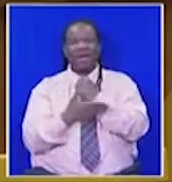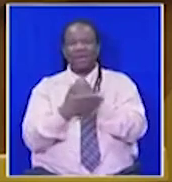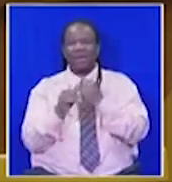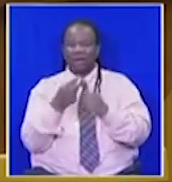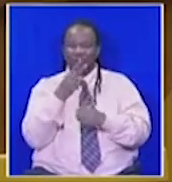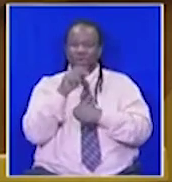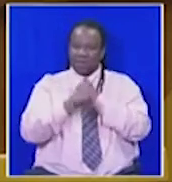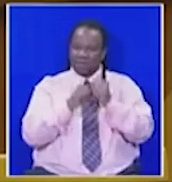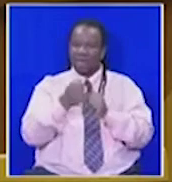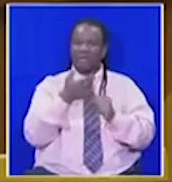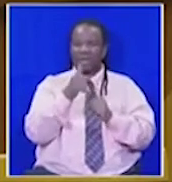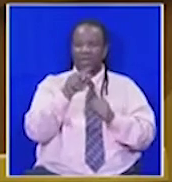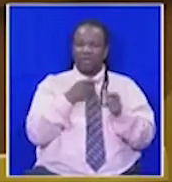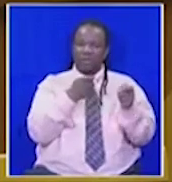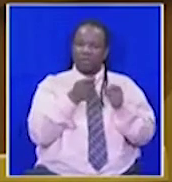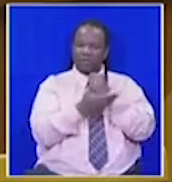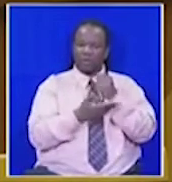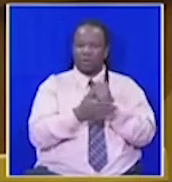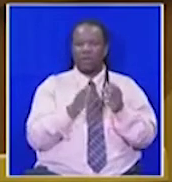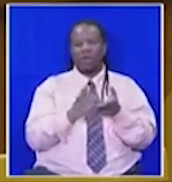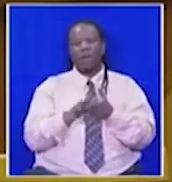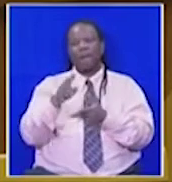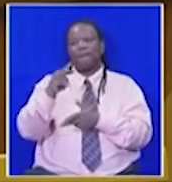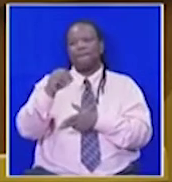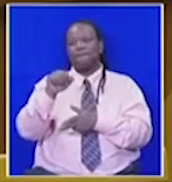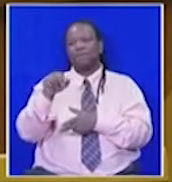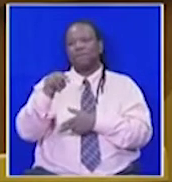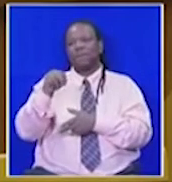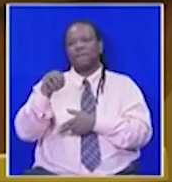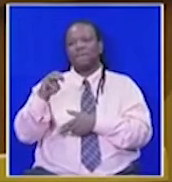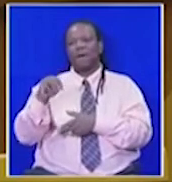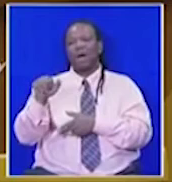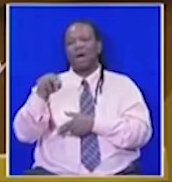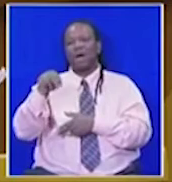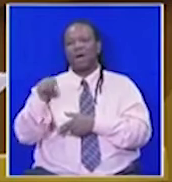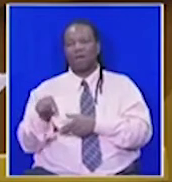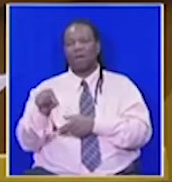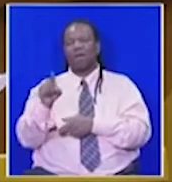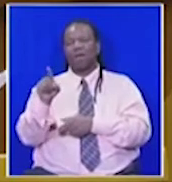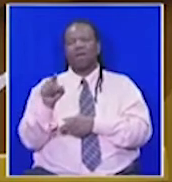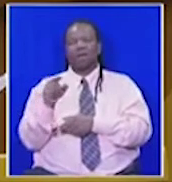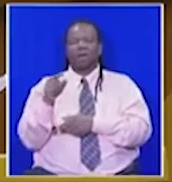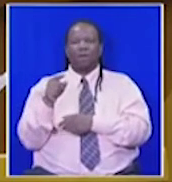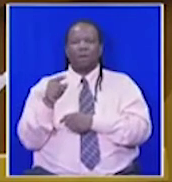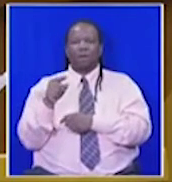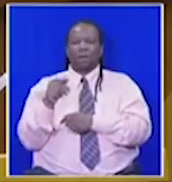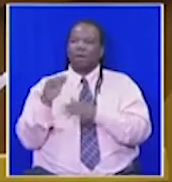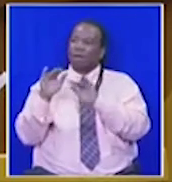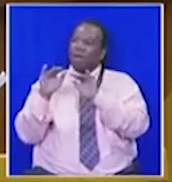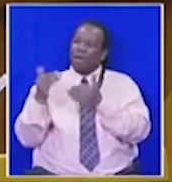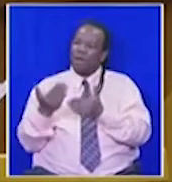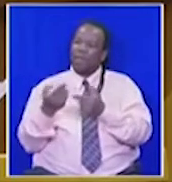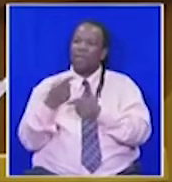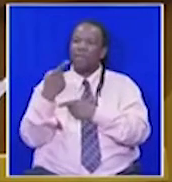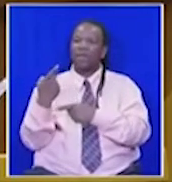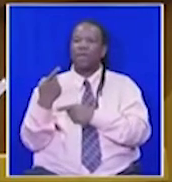years. The Honourable Msimang, as the previous speaker said, Honourable Shopa Sitole, we're